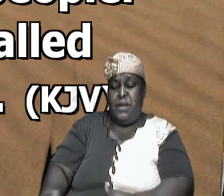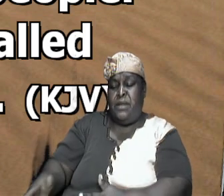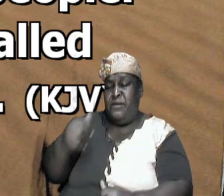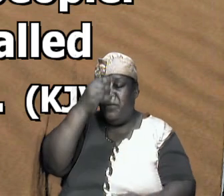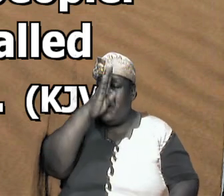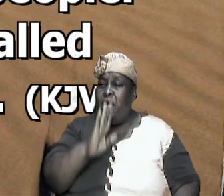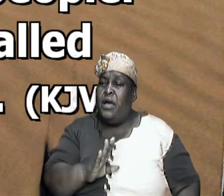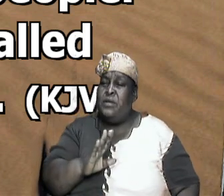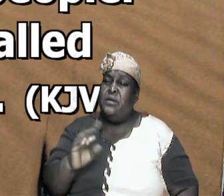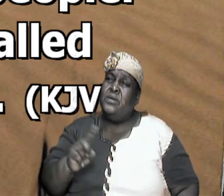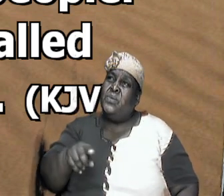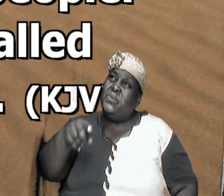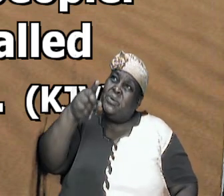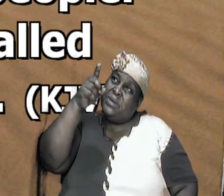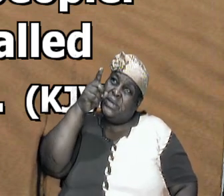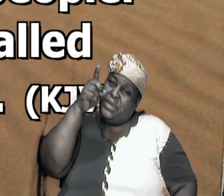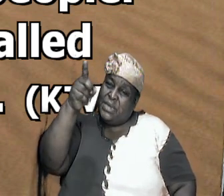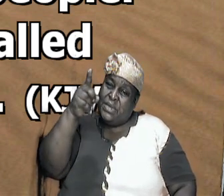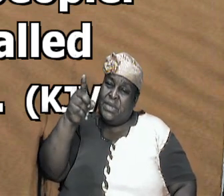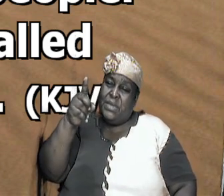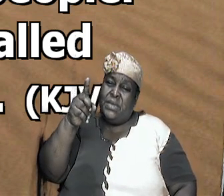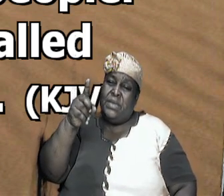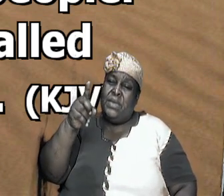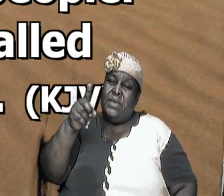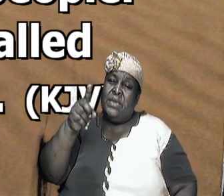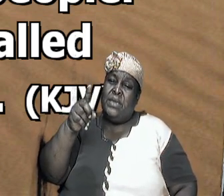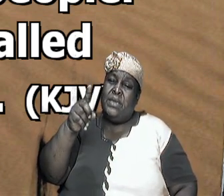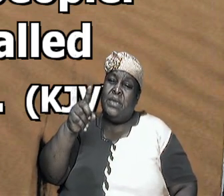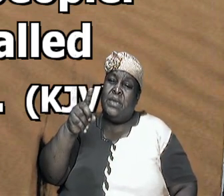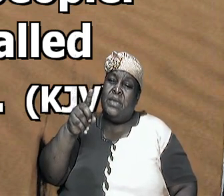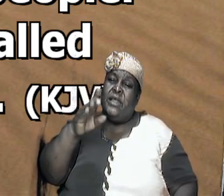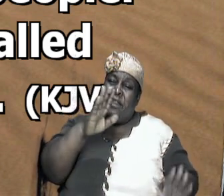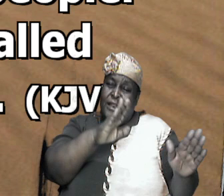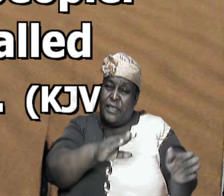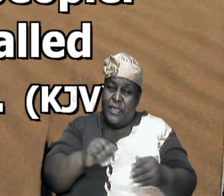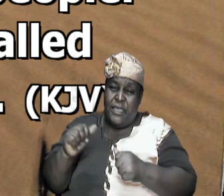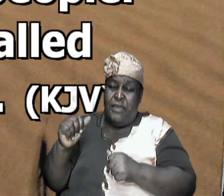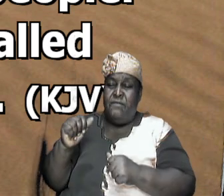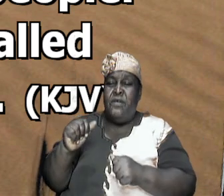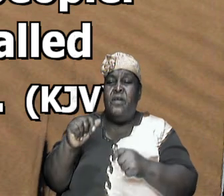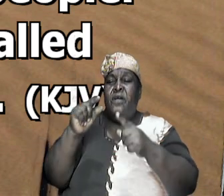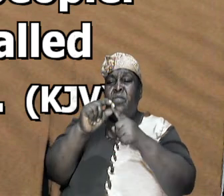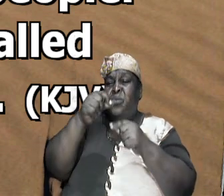he will hand down actually the